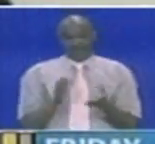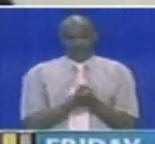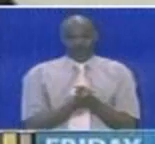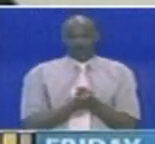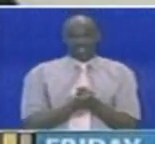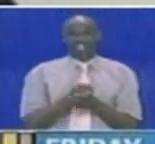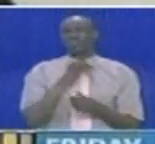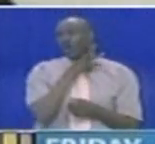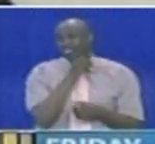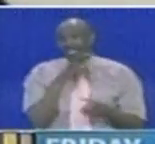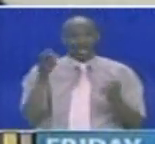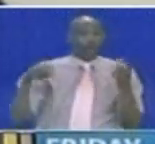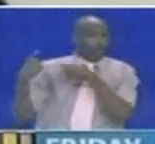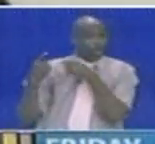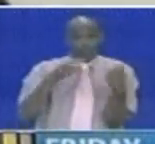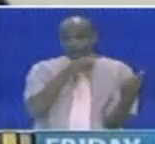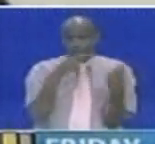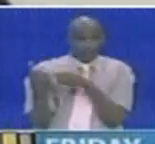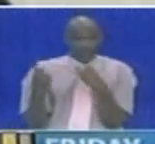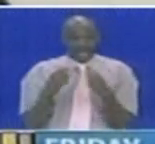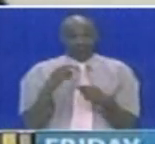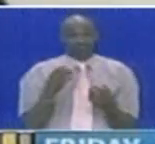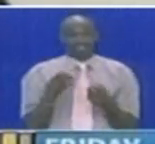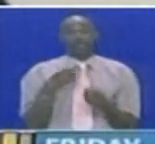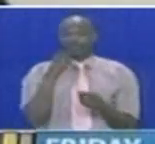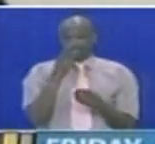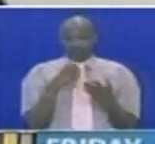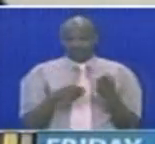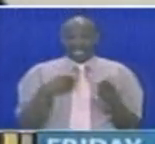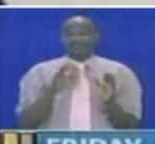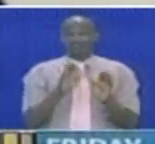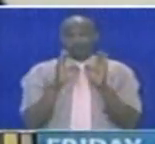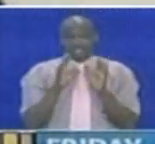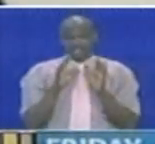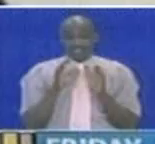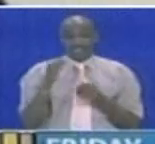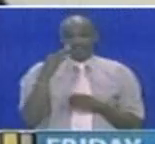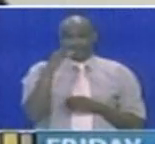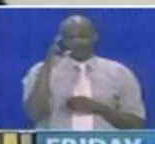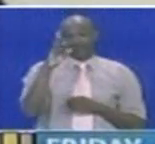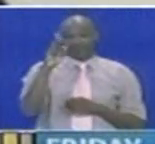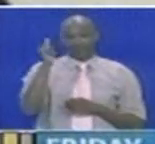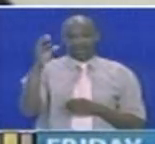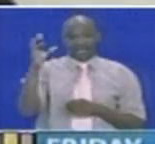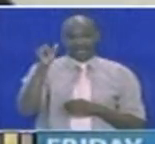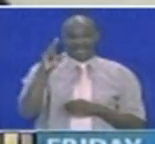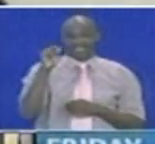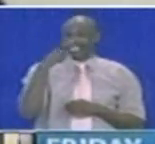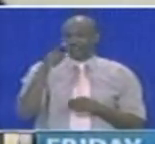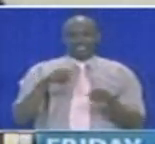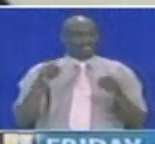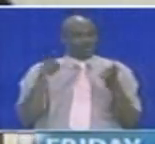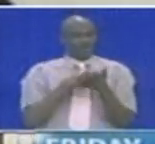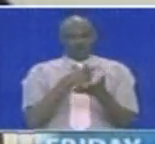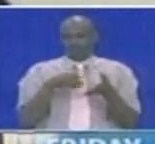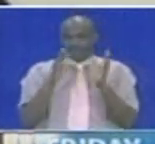noisy, you know, quarrel or fighting and all that. We should avoid fracas. That is a defective